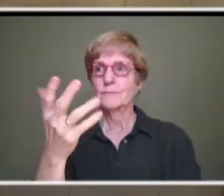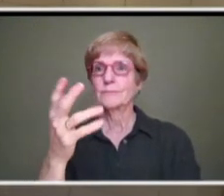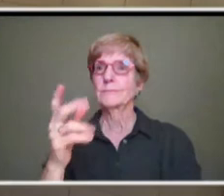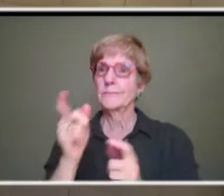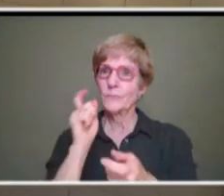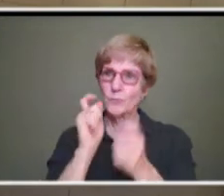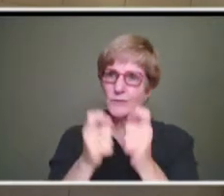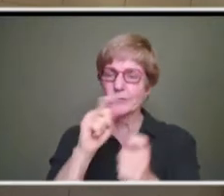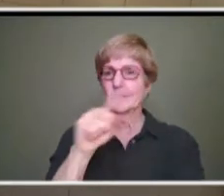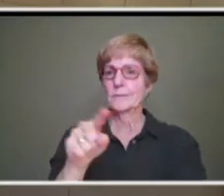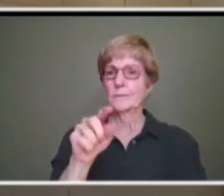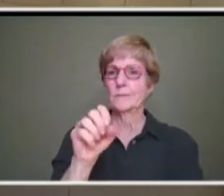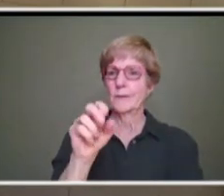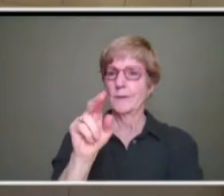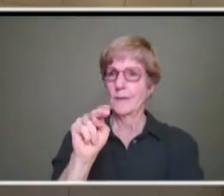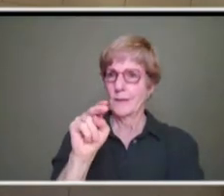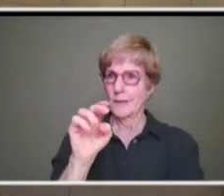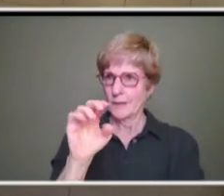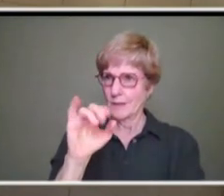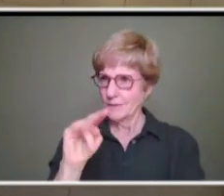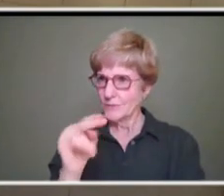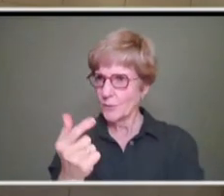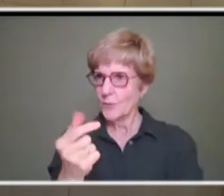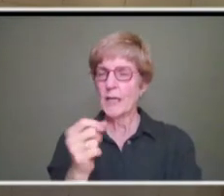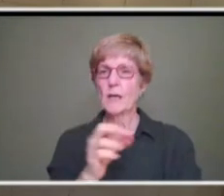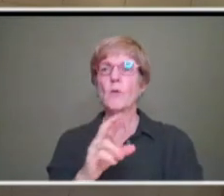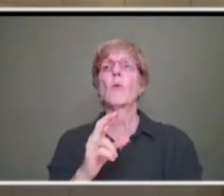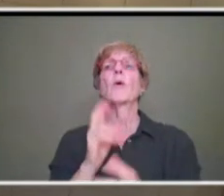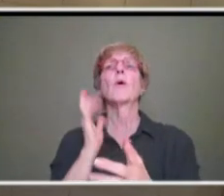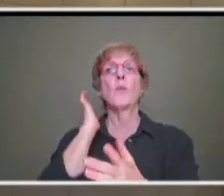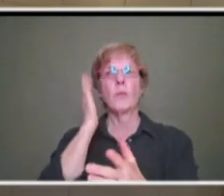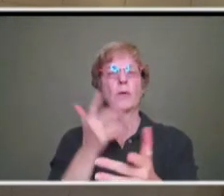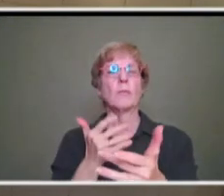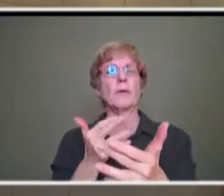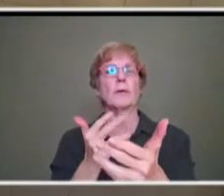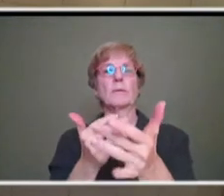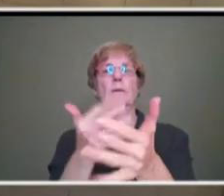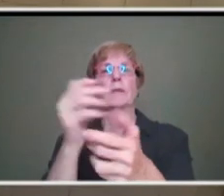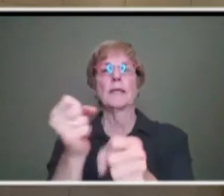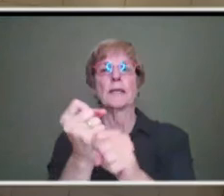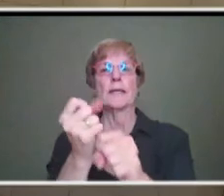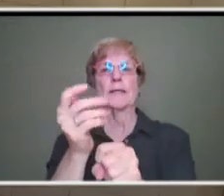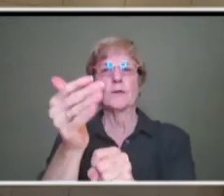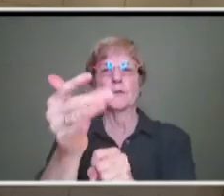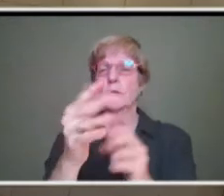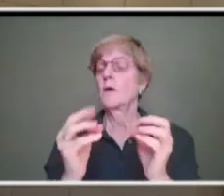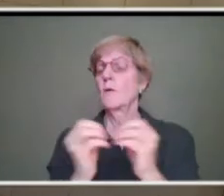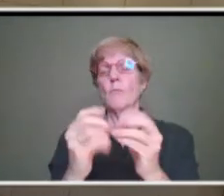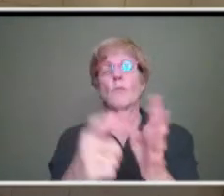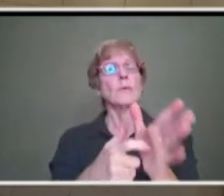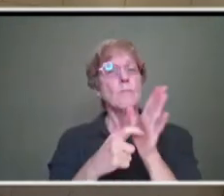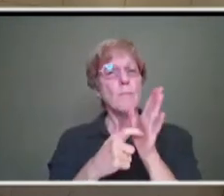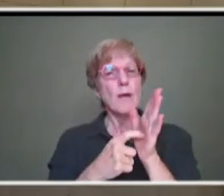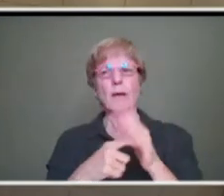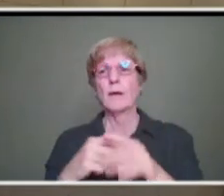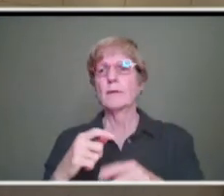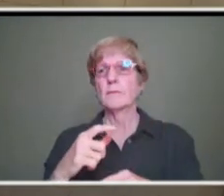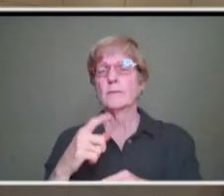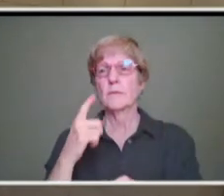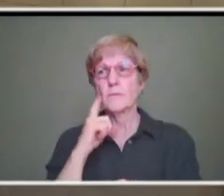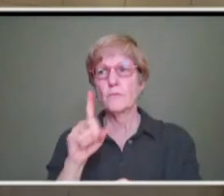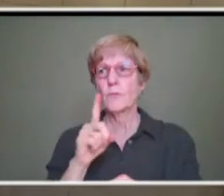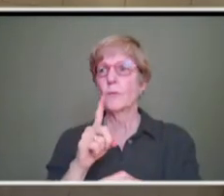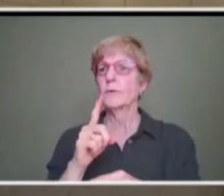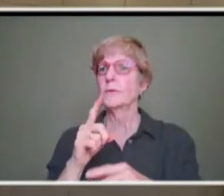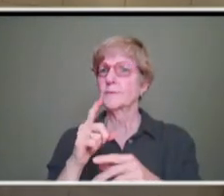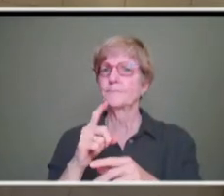approved uh or in the pipeline because that clearly shows there is certainly more Demand on infrastructure that's coming